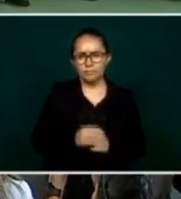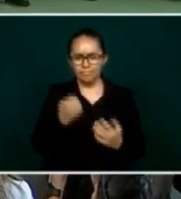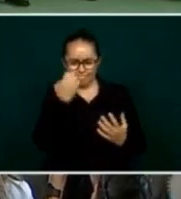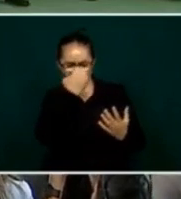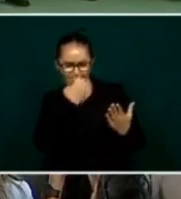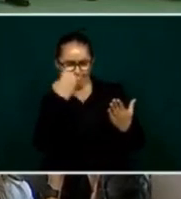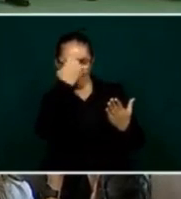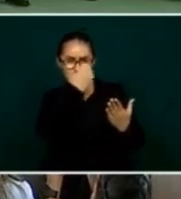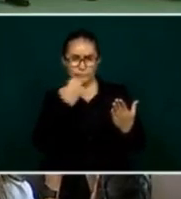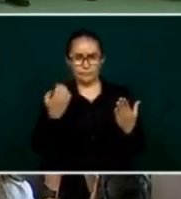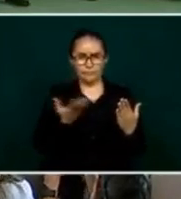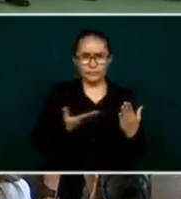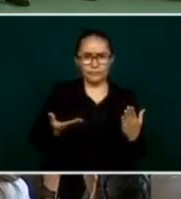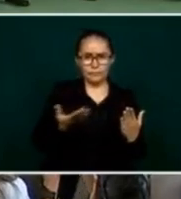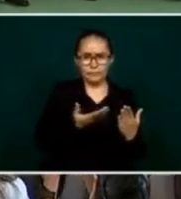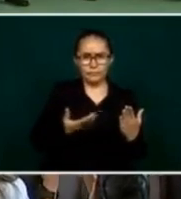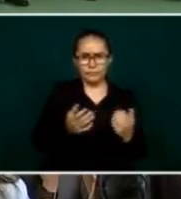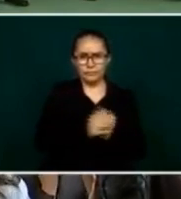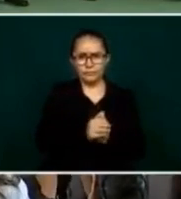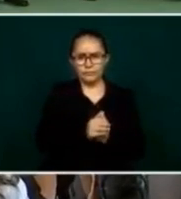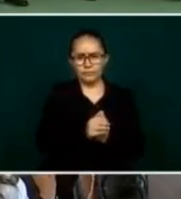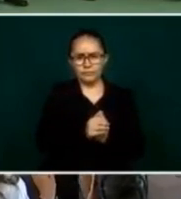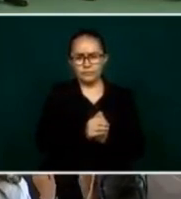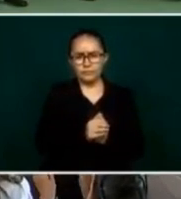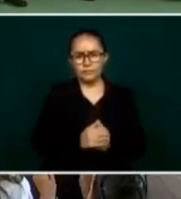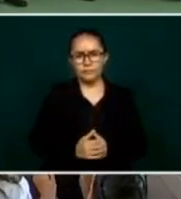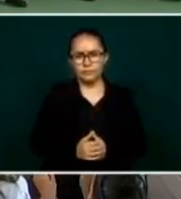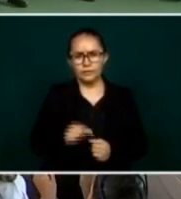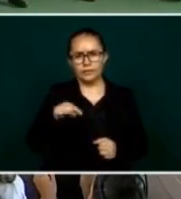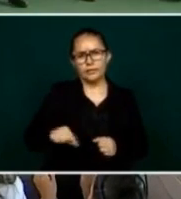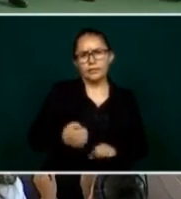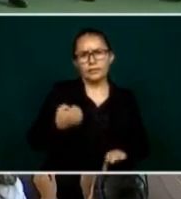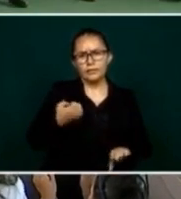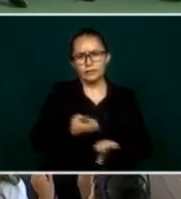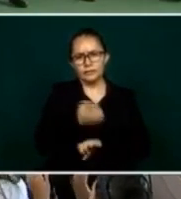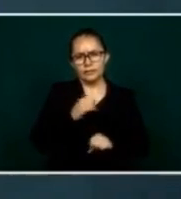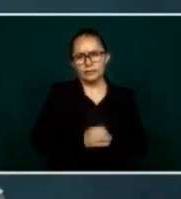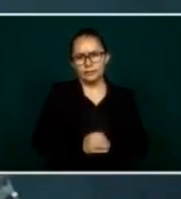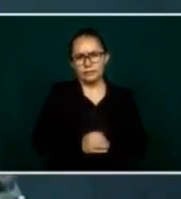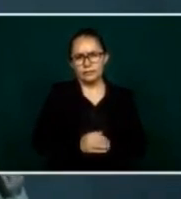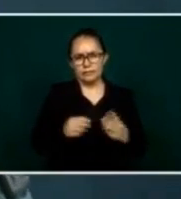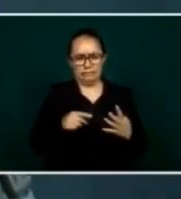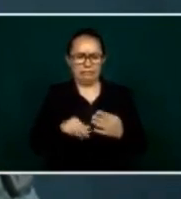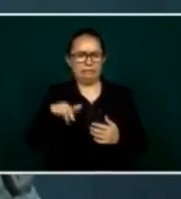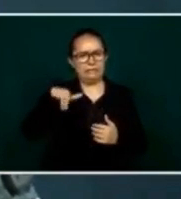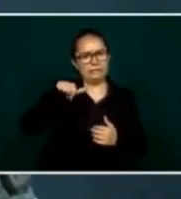In the analysis that we've made regarding the